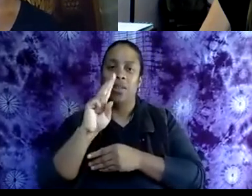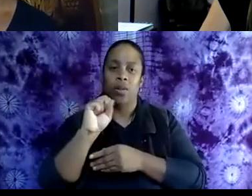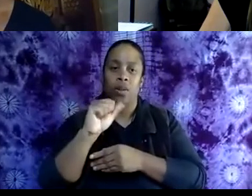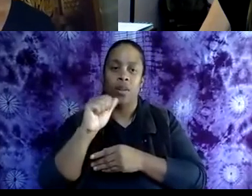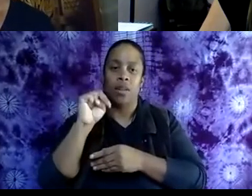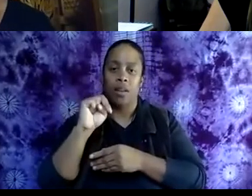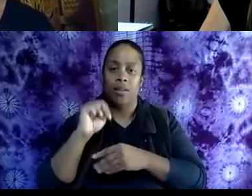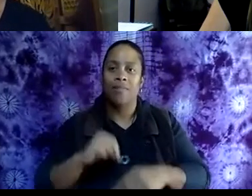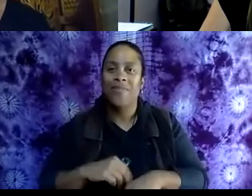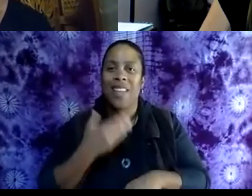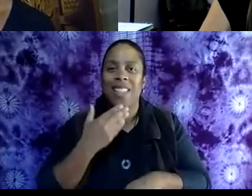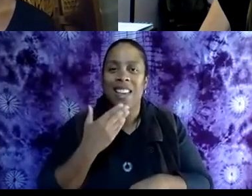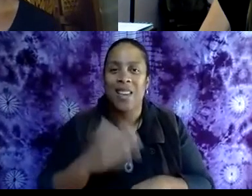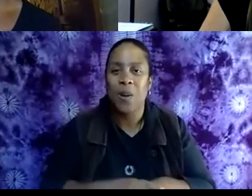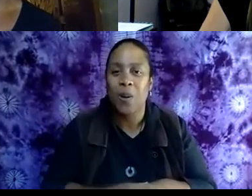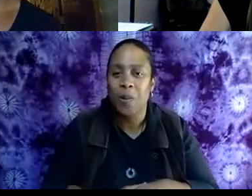Thank you.